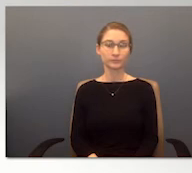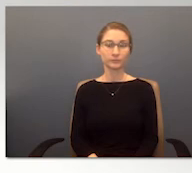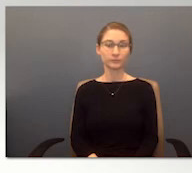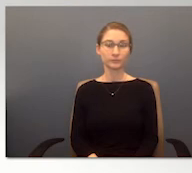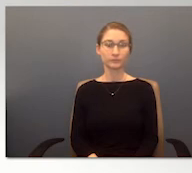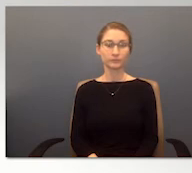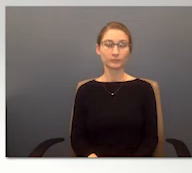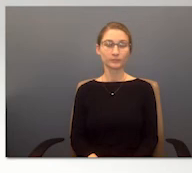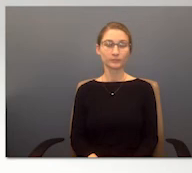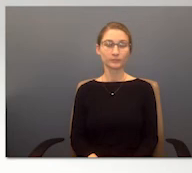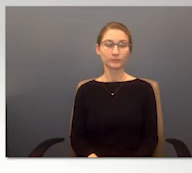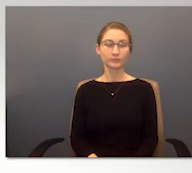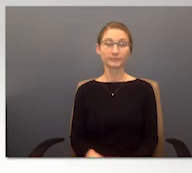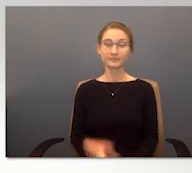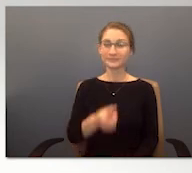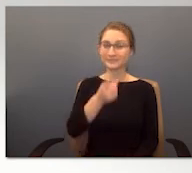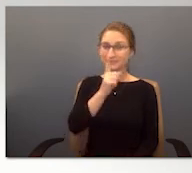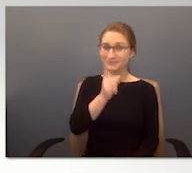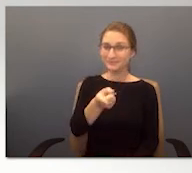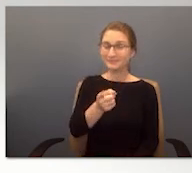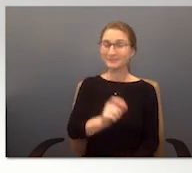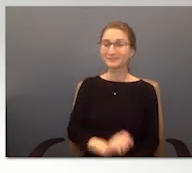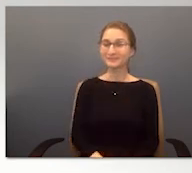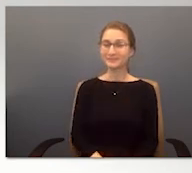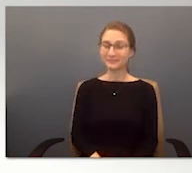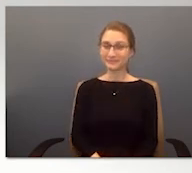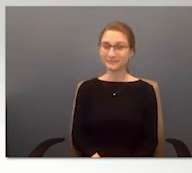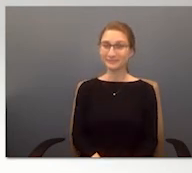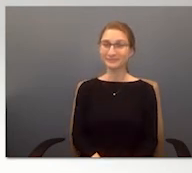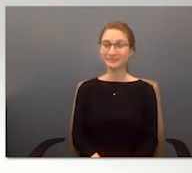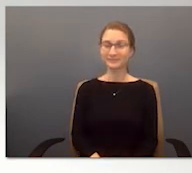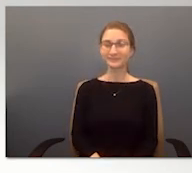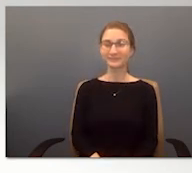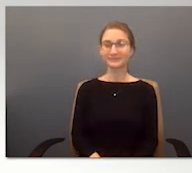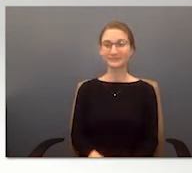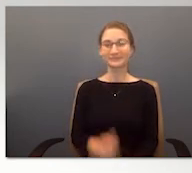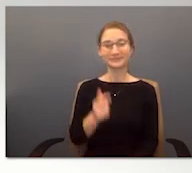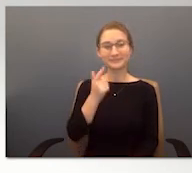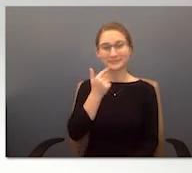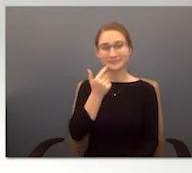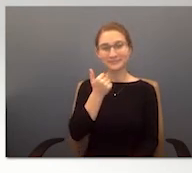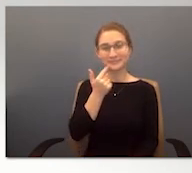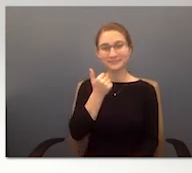all the time based on your needs. Sure. I Nice. have my chisel.